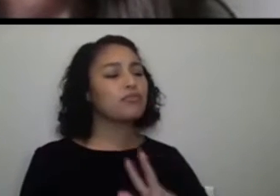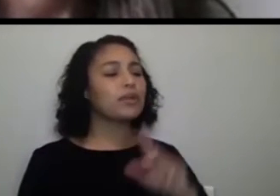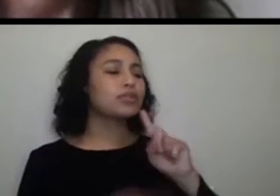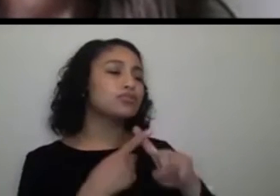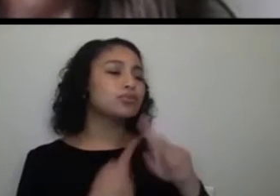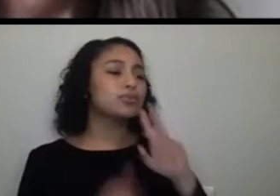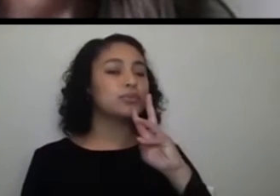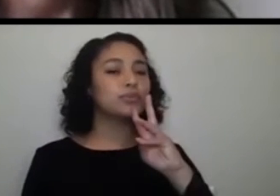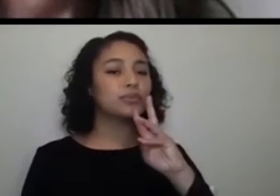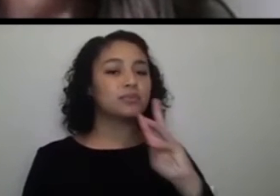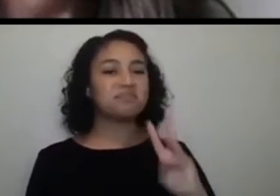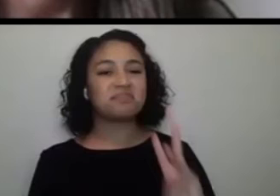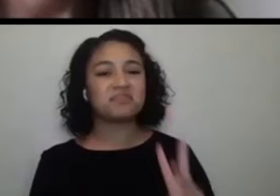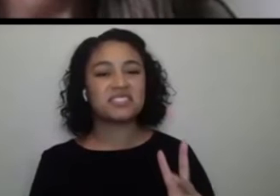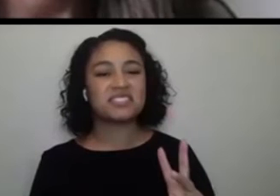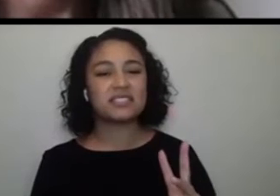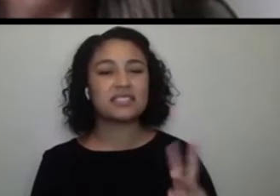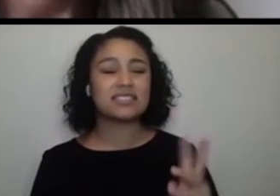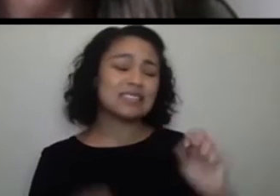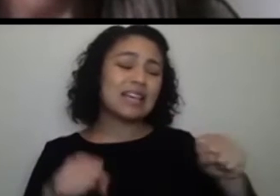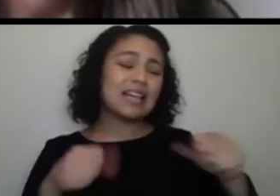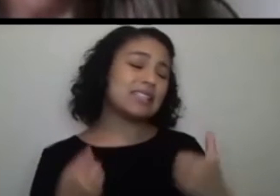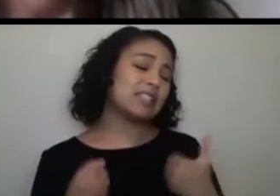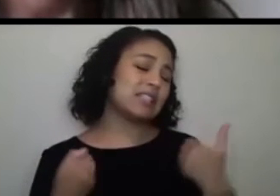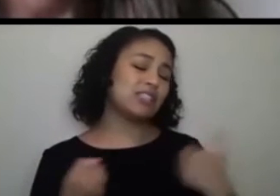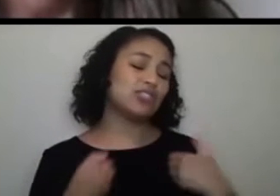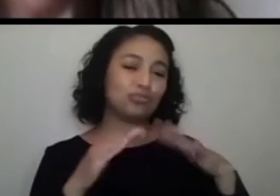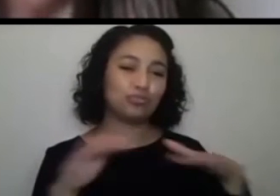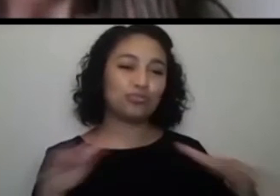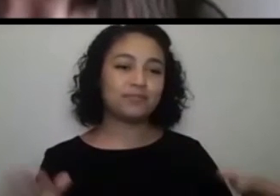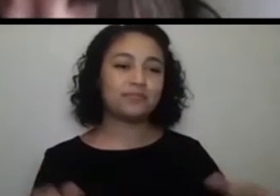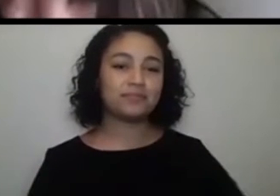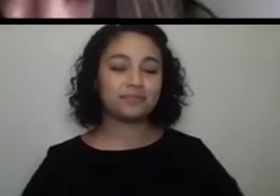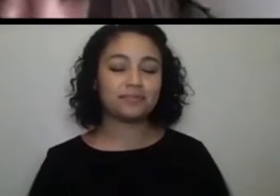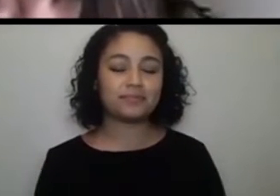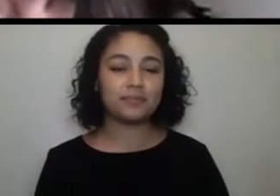You can use it with really little kids. And it's,